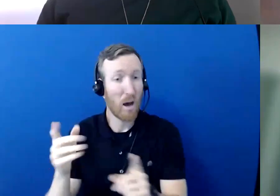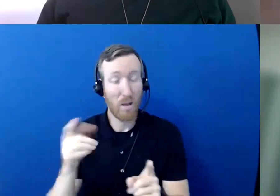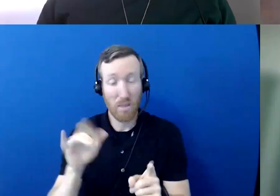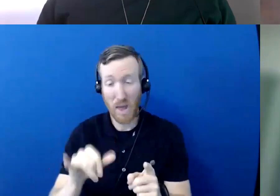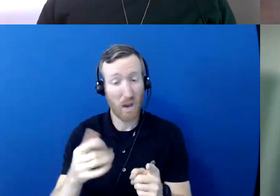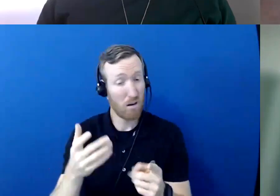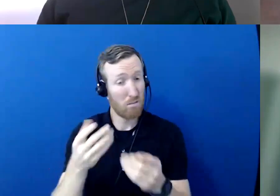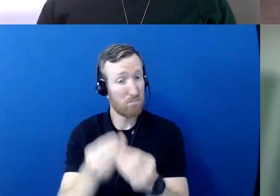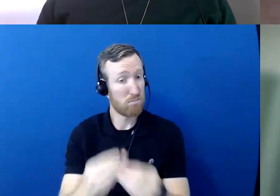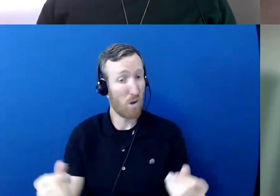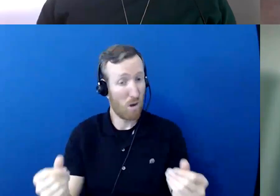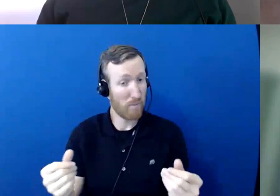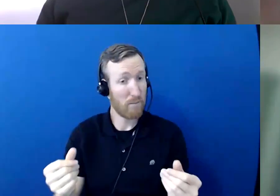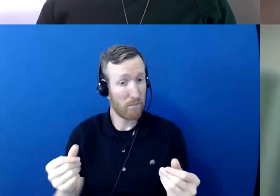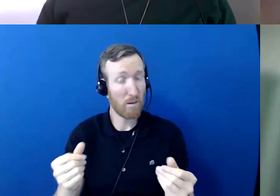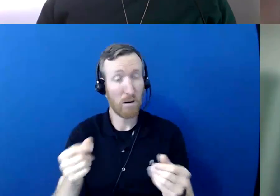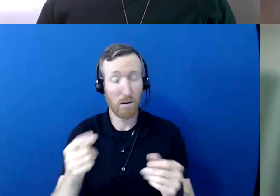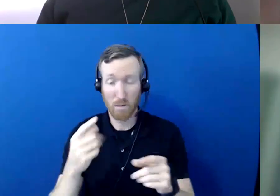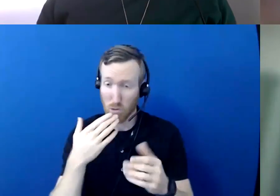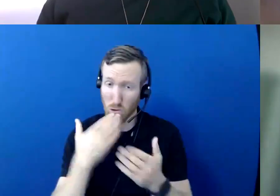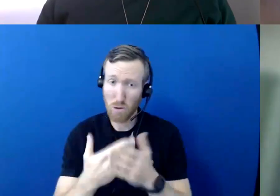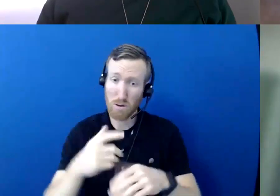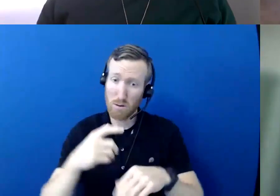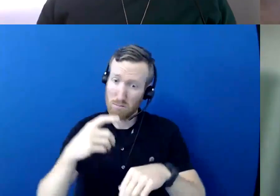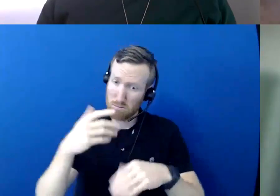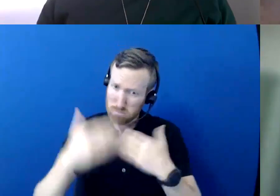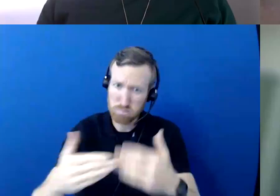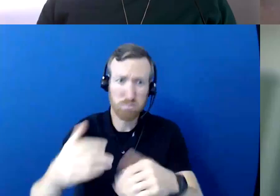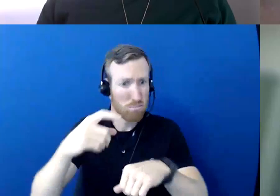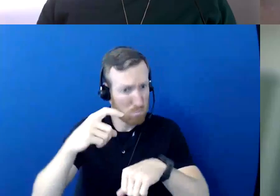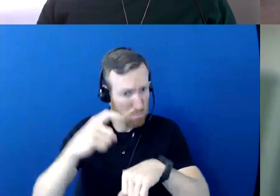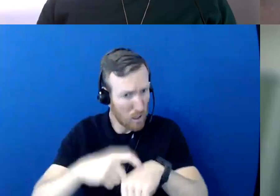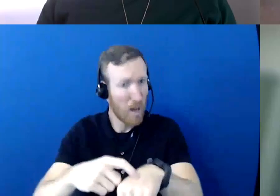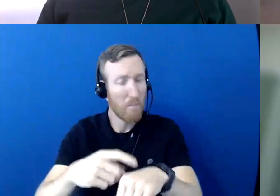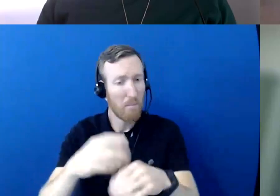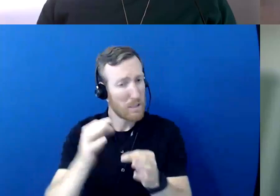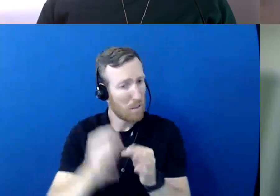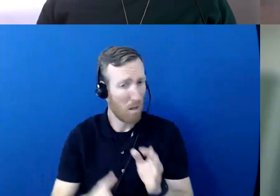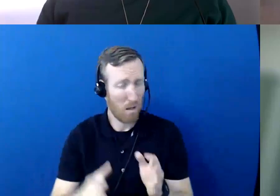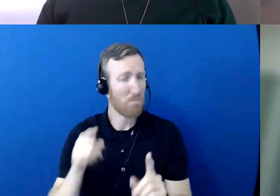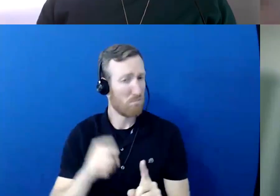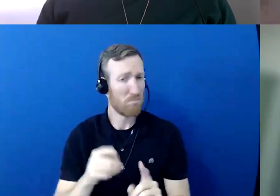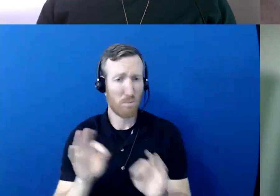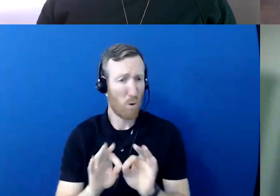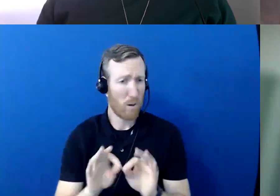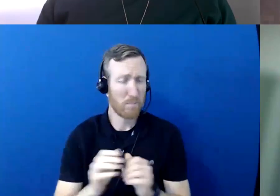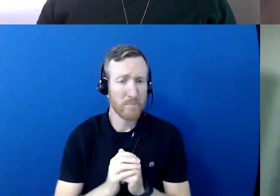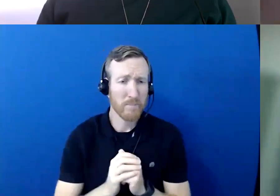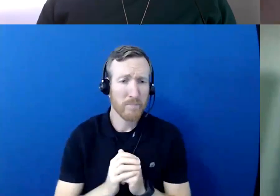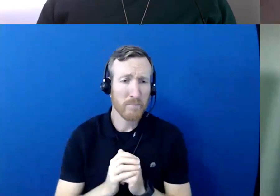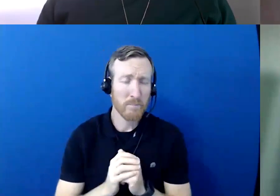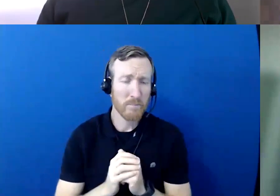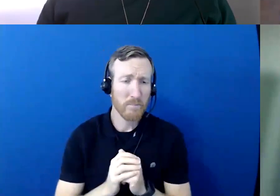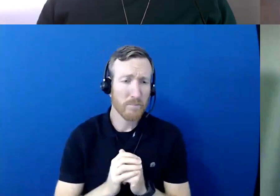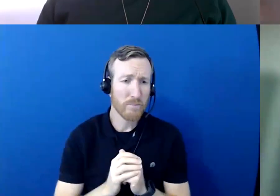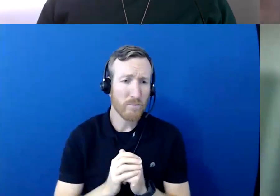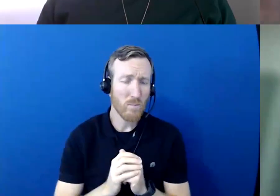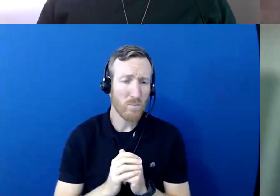the issue in a timely manner and in a simplified manner. It may be